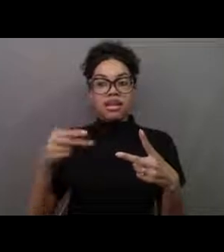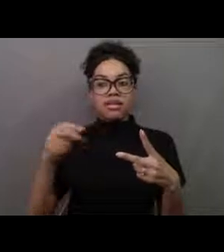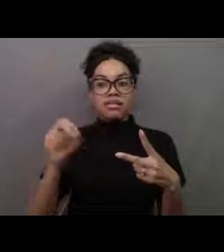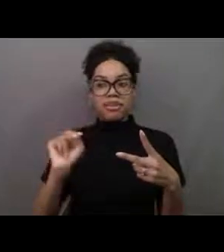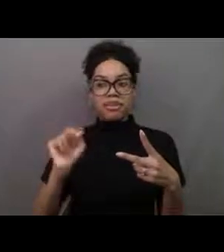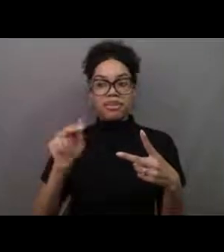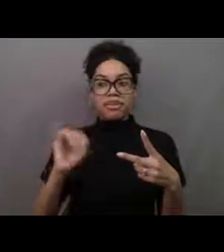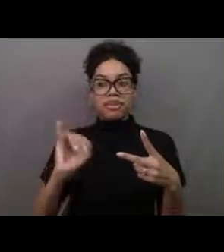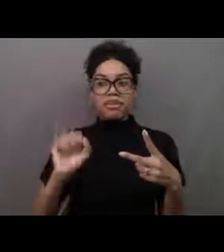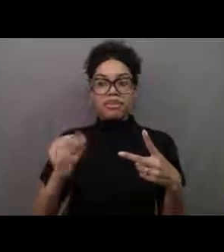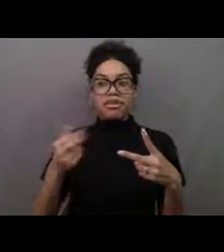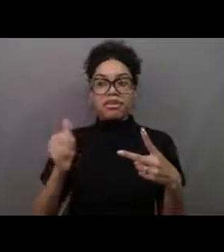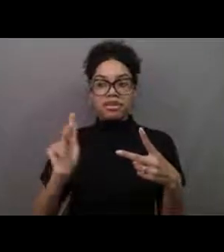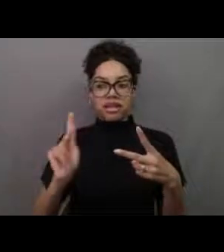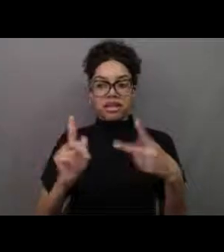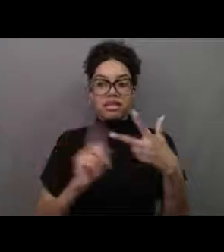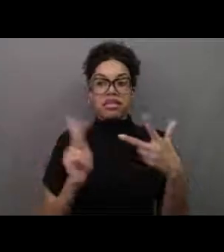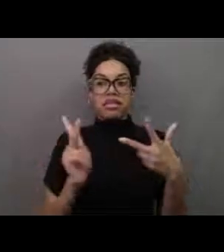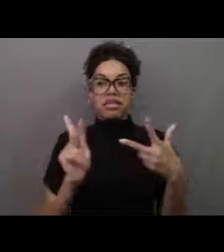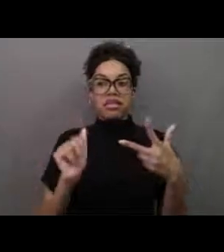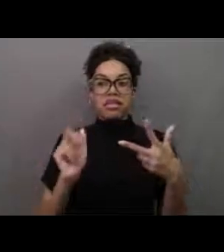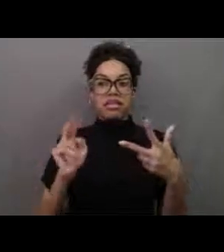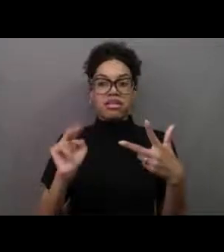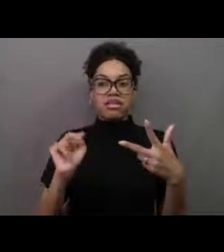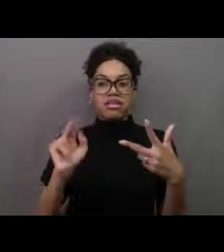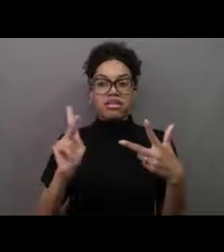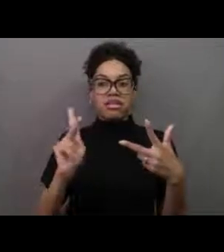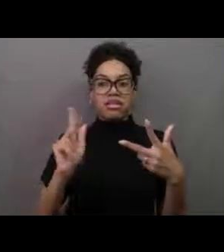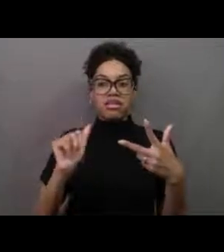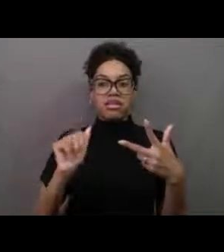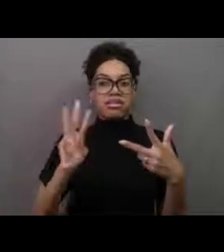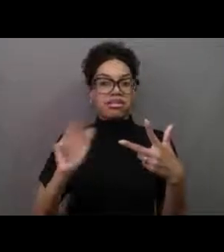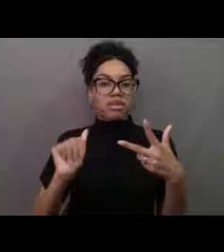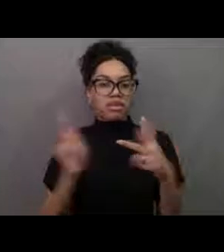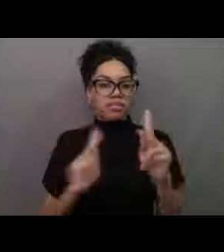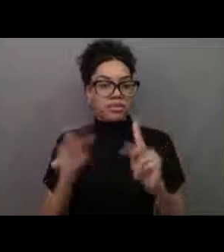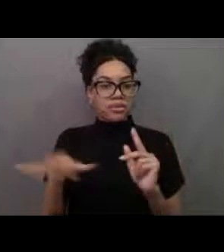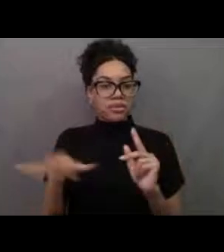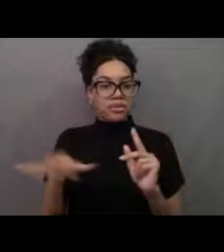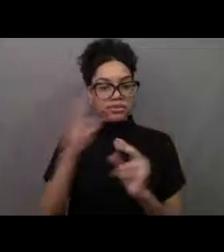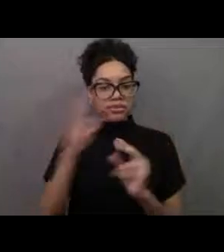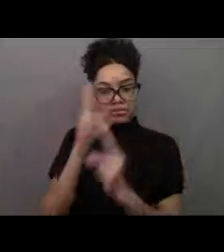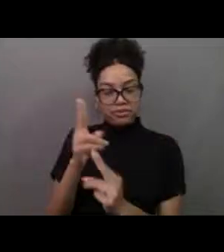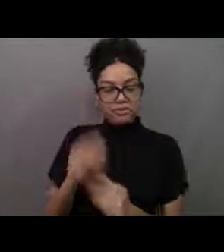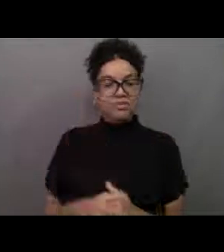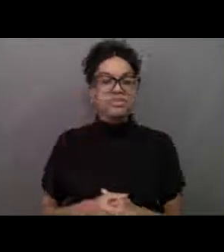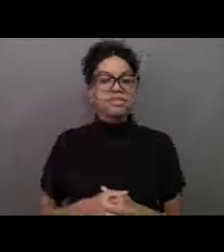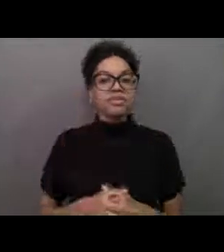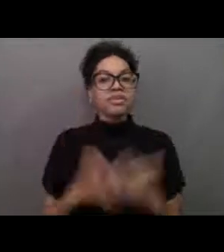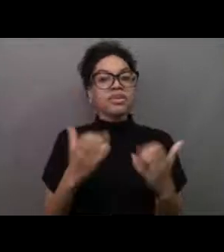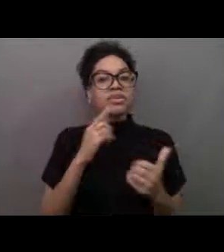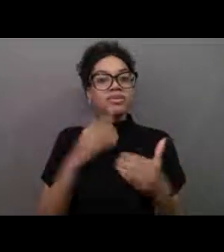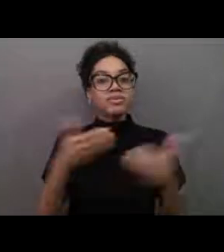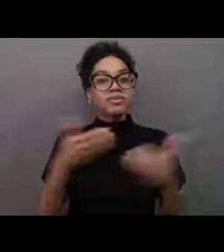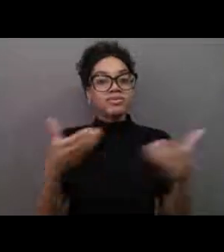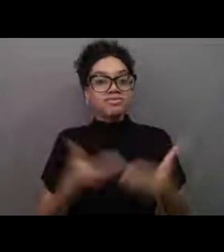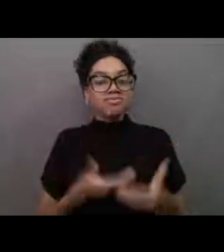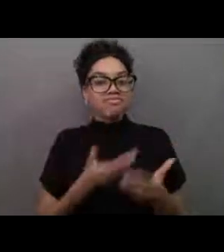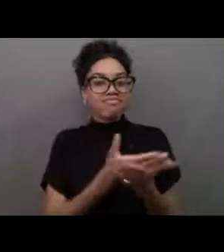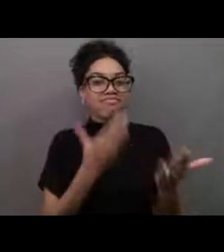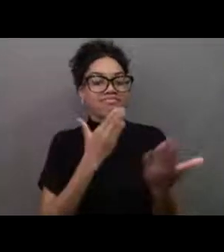the ancestral lands of the Mashpee Wampanoag tribe and the Wampanoag tribe of Gayhedaquina. I want to extend special thanks